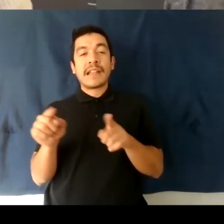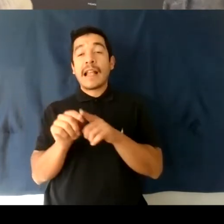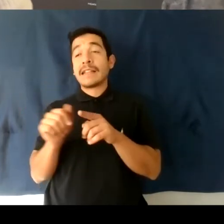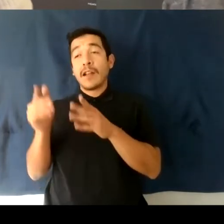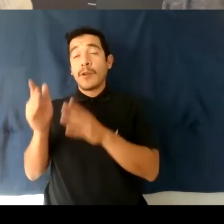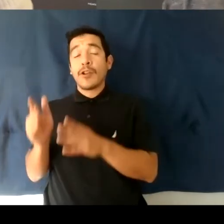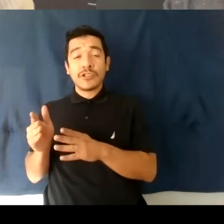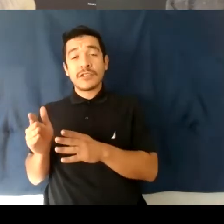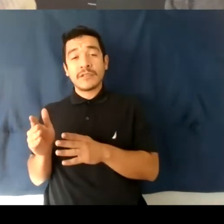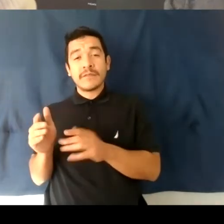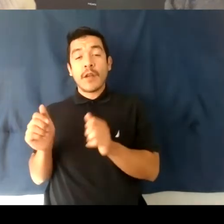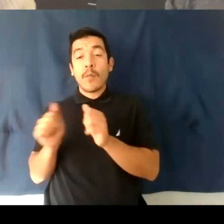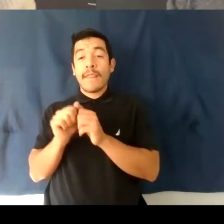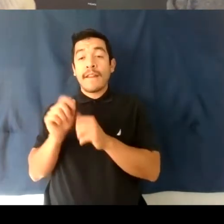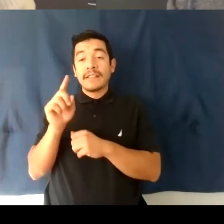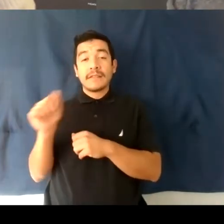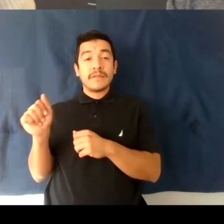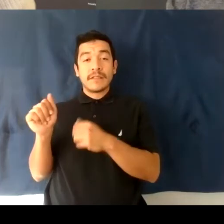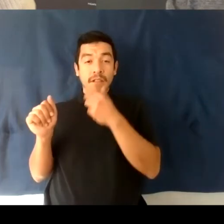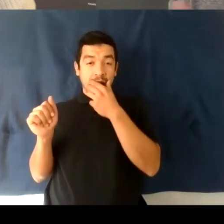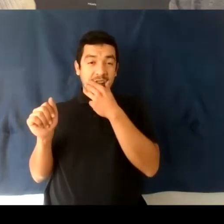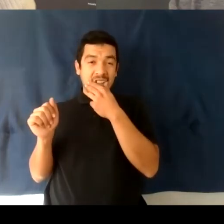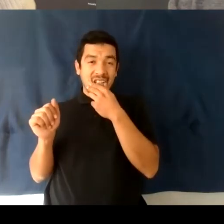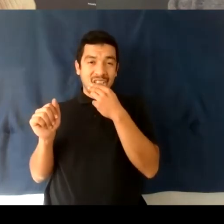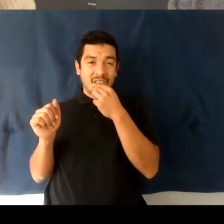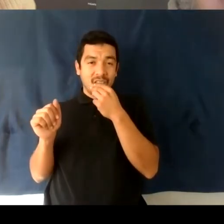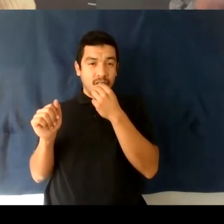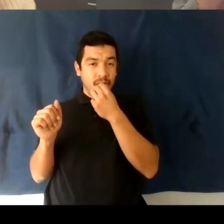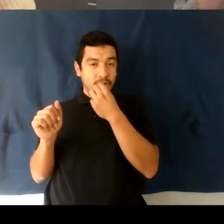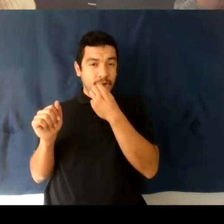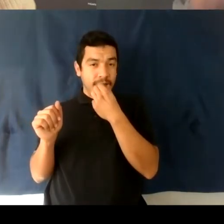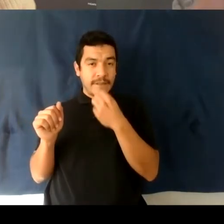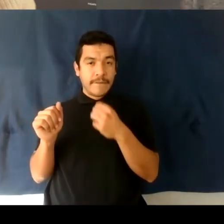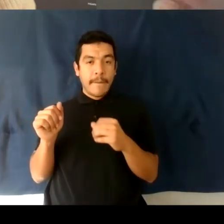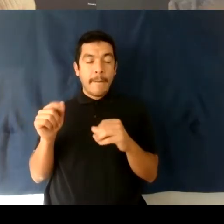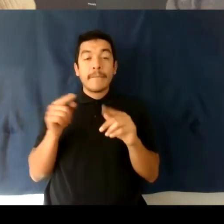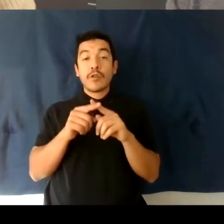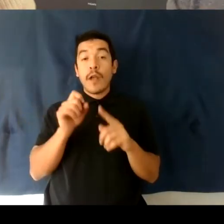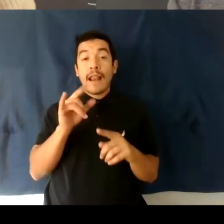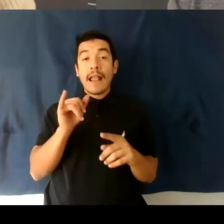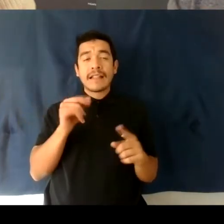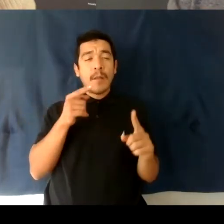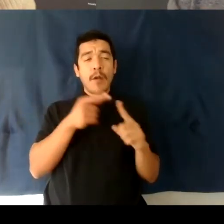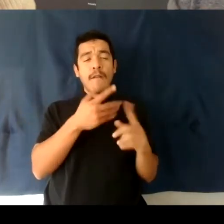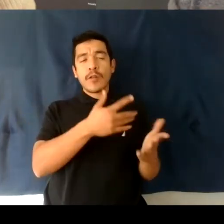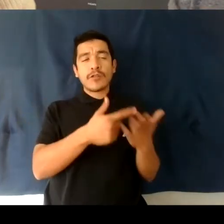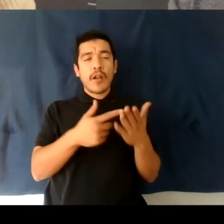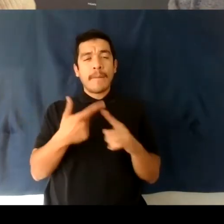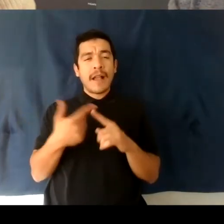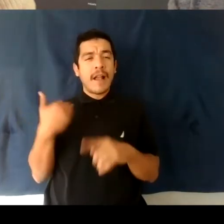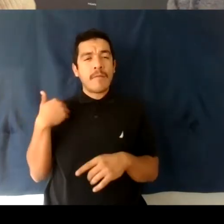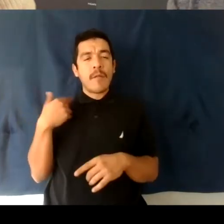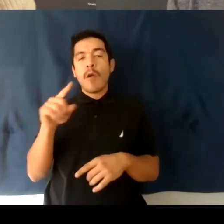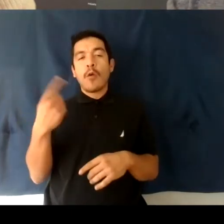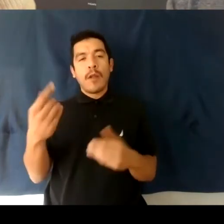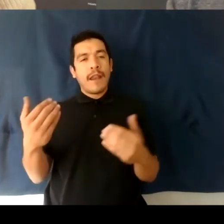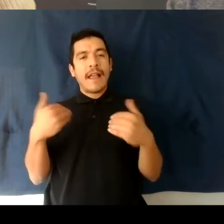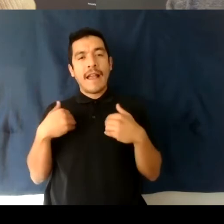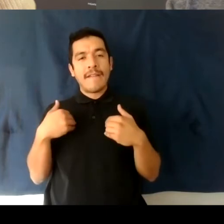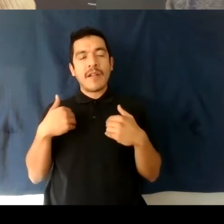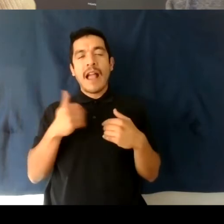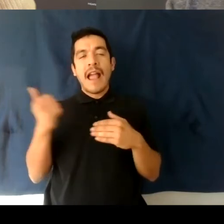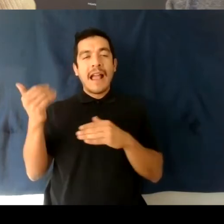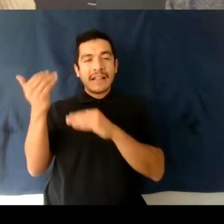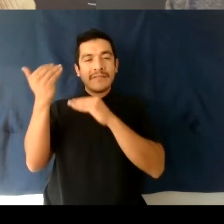person, with a disability that, to Leslie's point of what she was talking about earlier, is that you only have